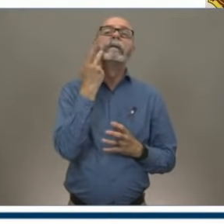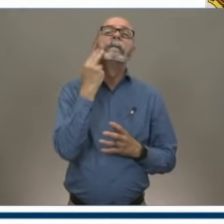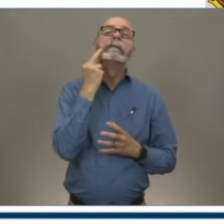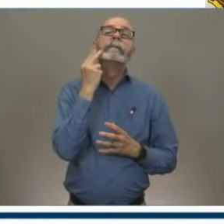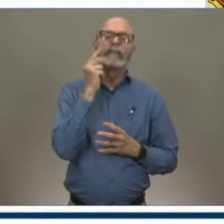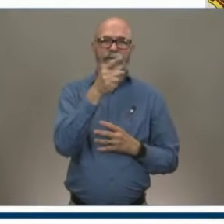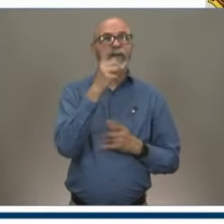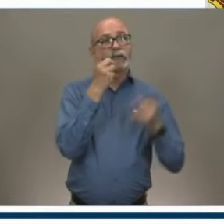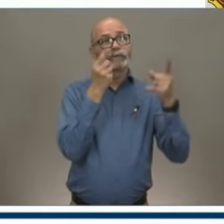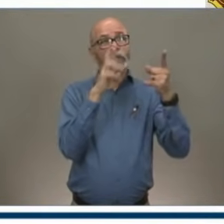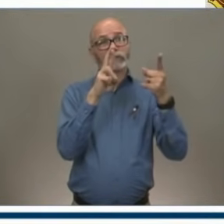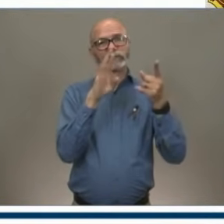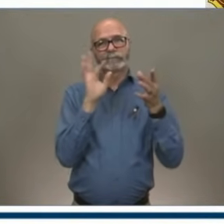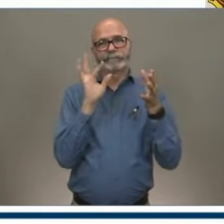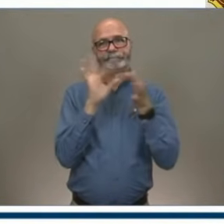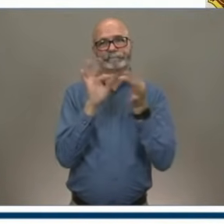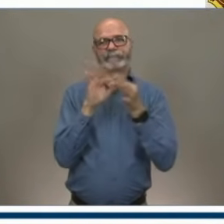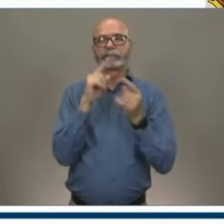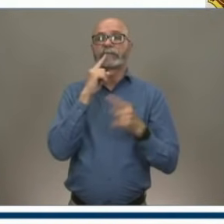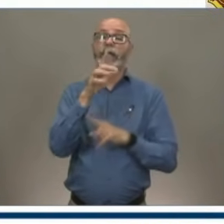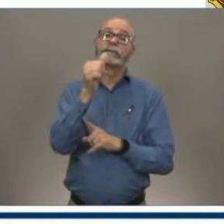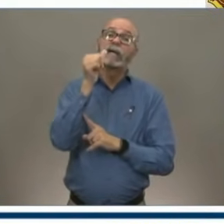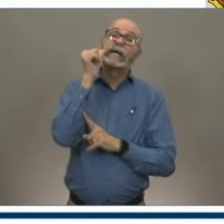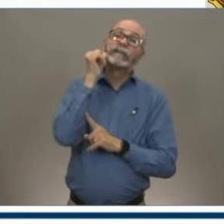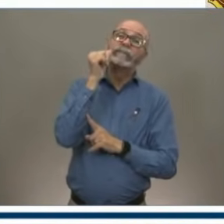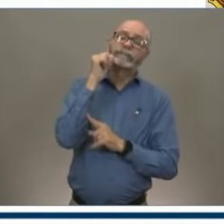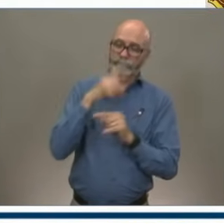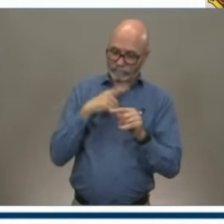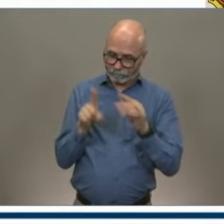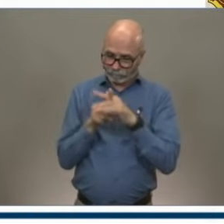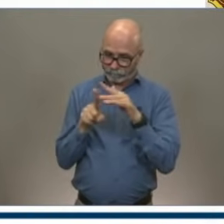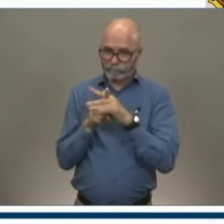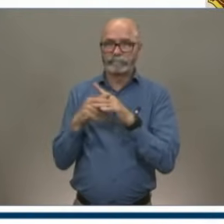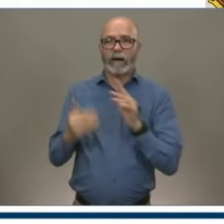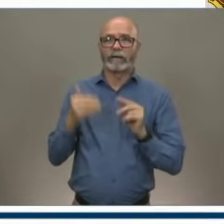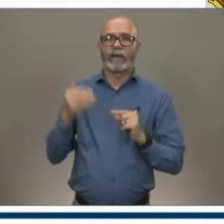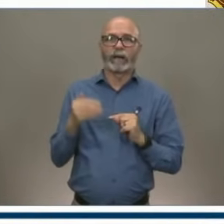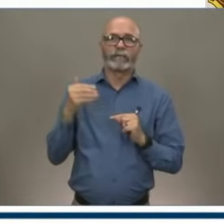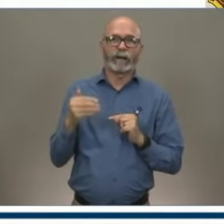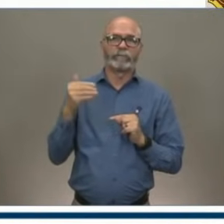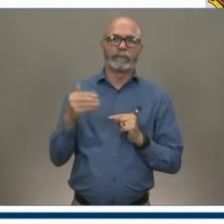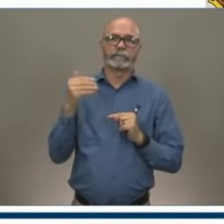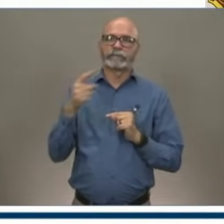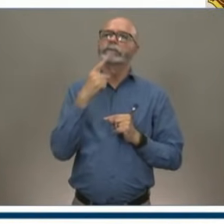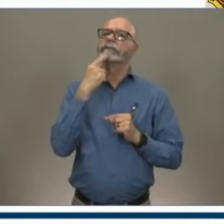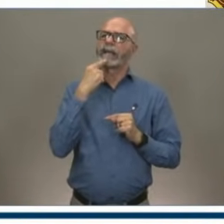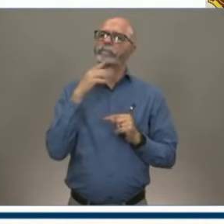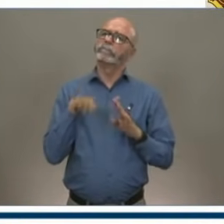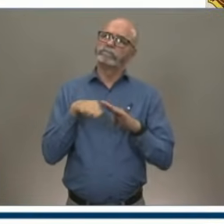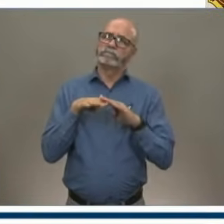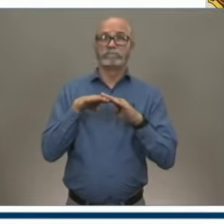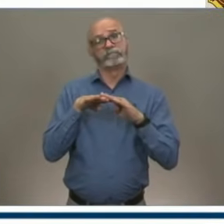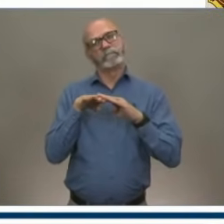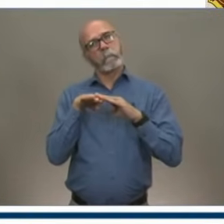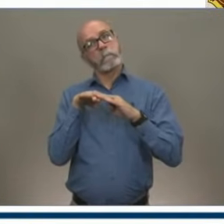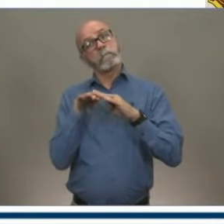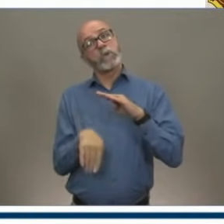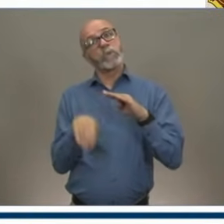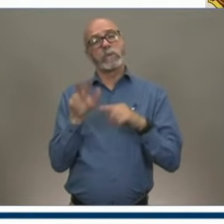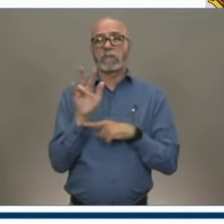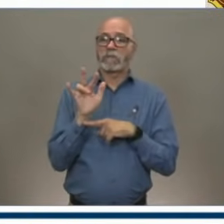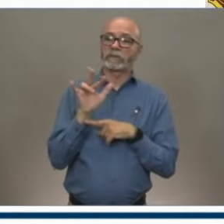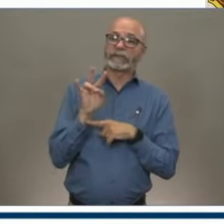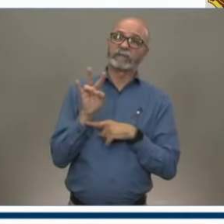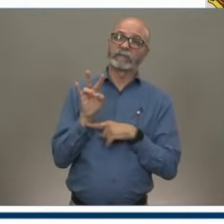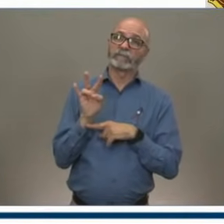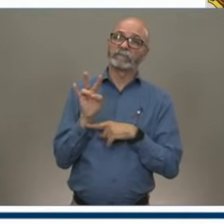case numbers we're getting are a pleasant surprise, given they've stayed well below that peak of 37 cases. But then obviously today,